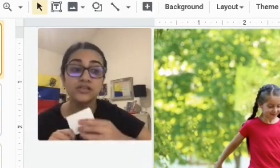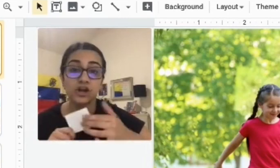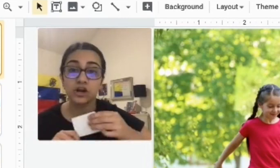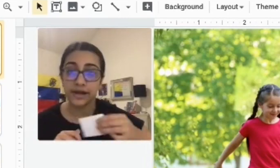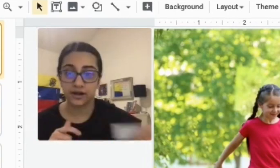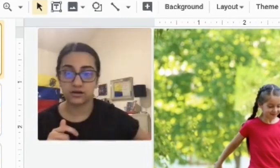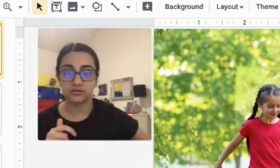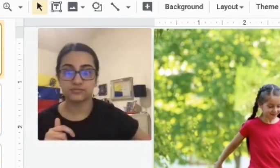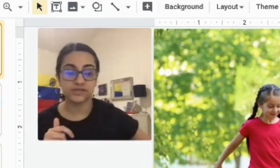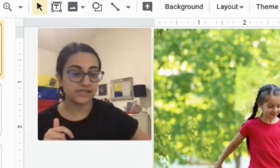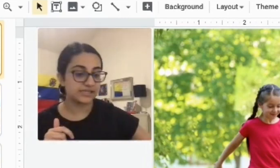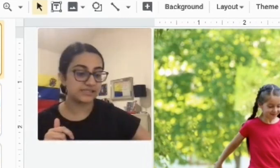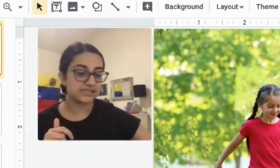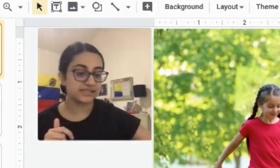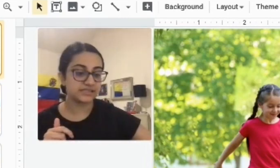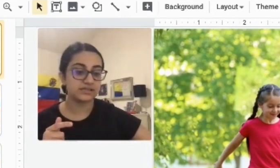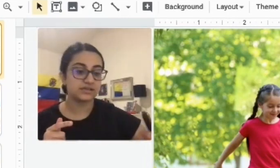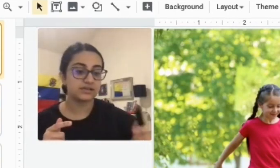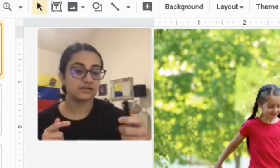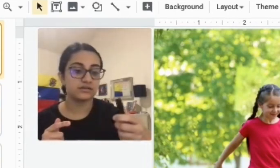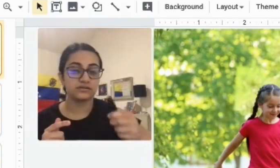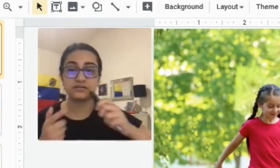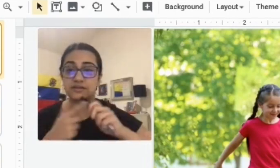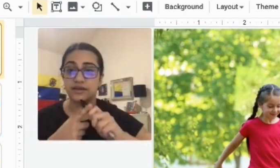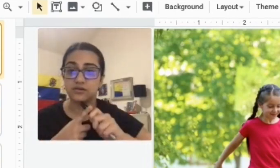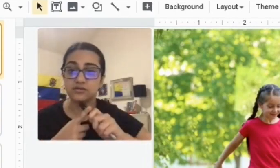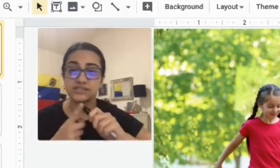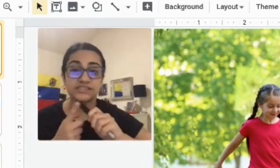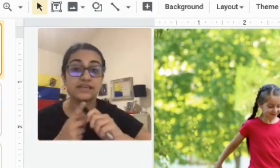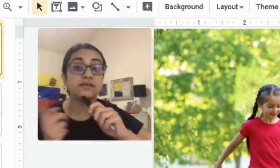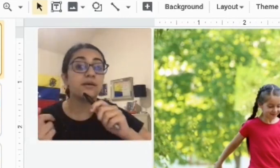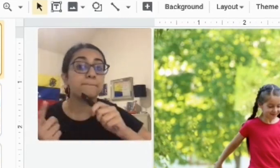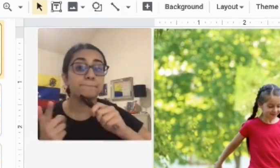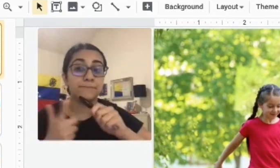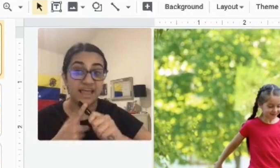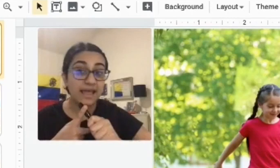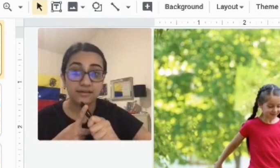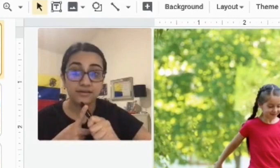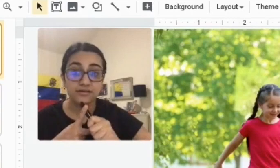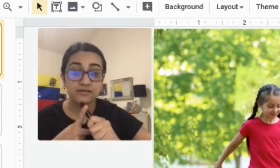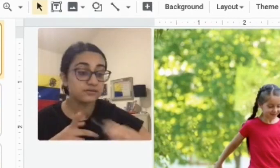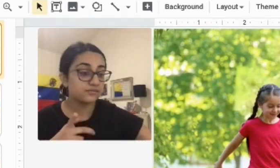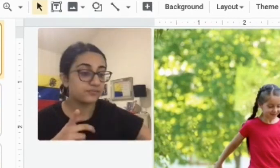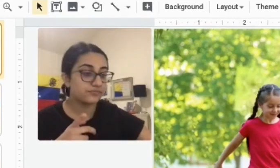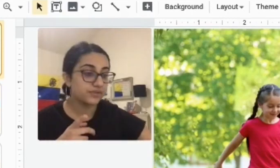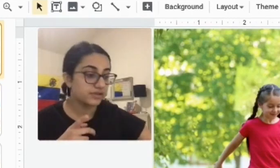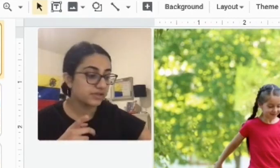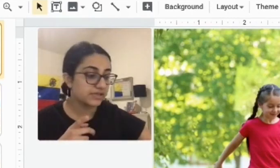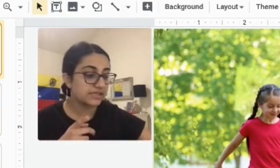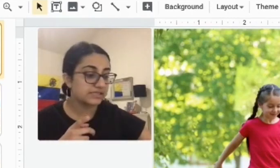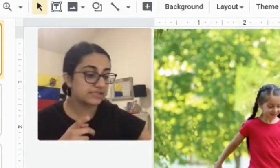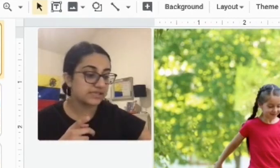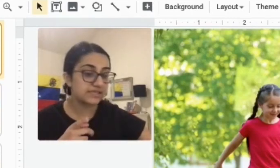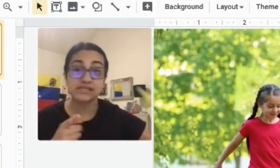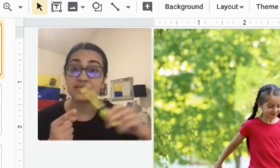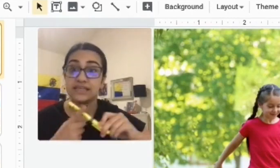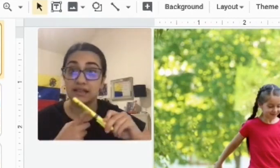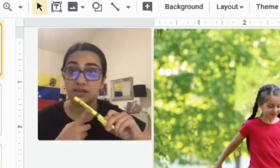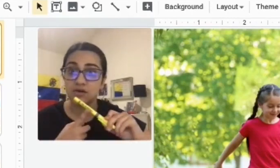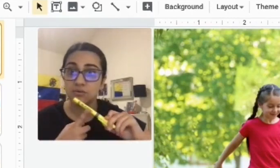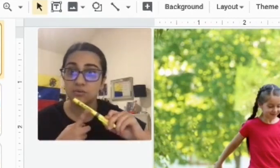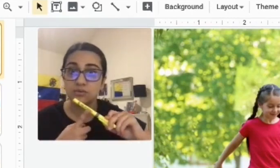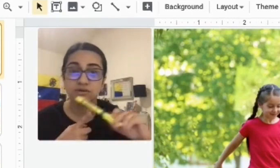What color is her hair? Is it negro? Is it black? Is